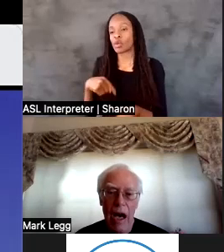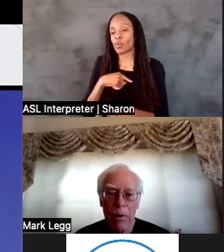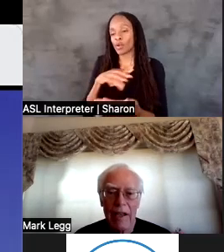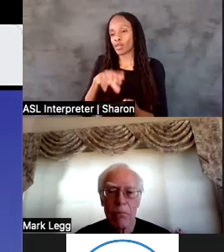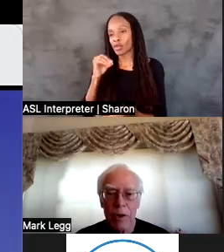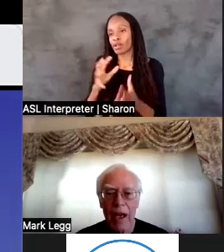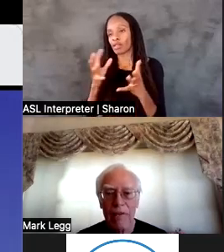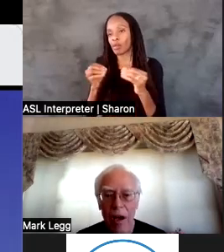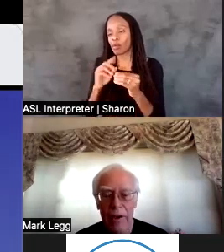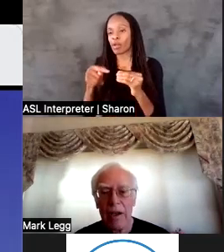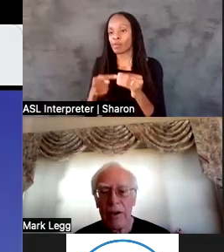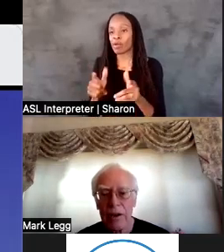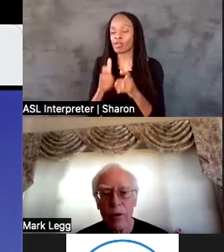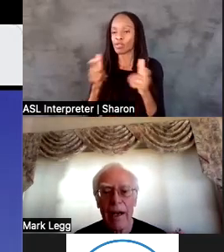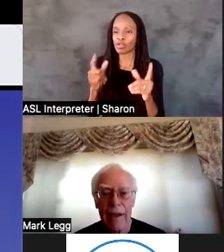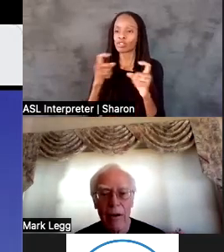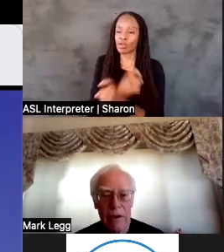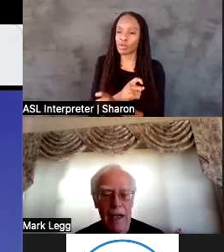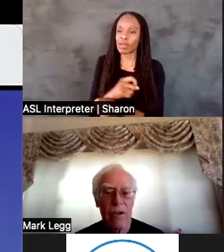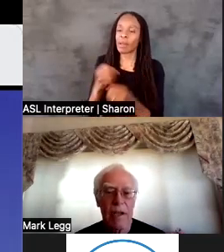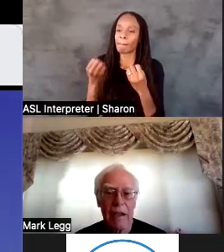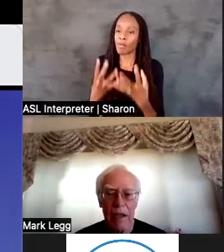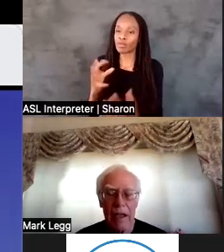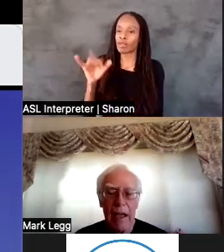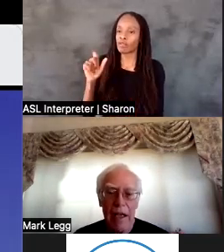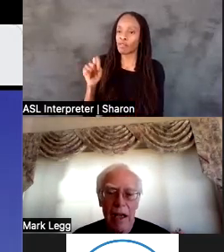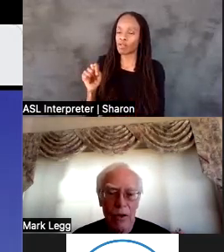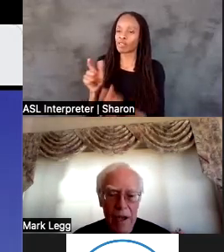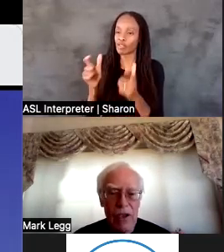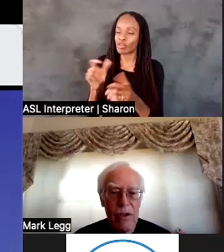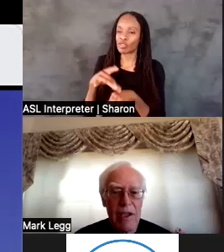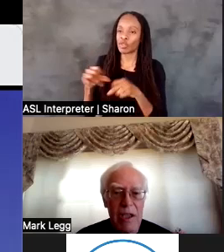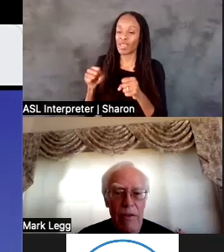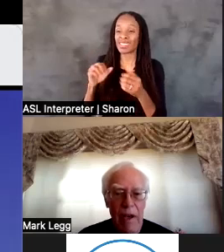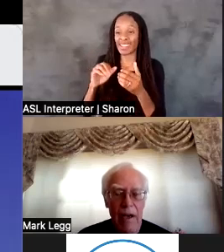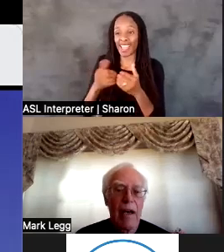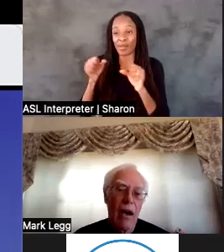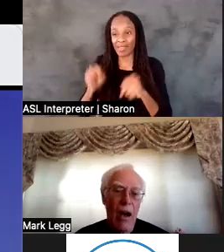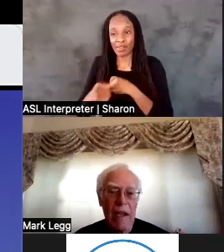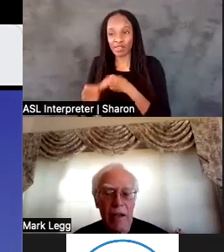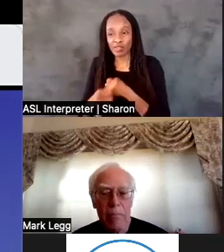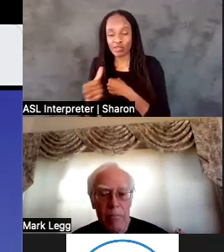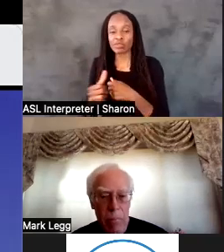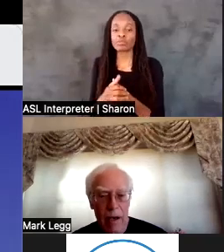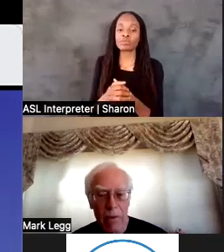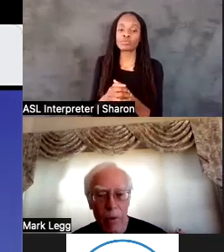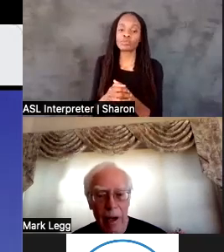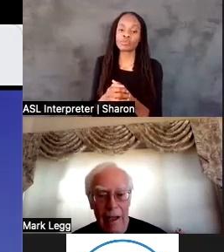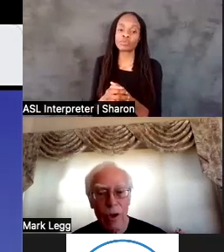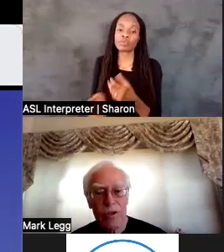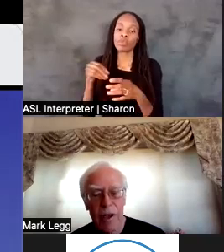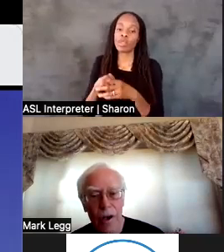large, complex, multi-fault earthquakes and how dangerous they can be. So these you can see are there on the inner part